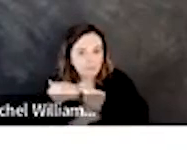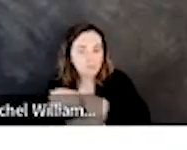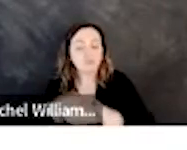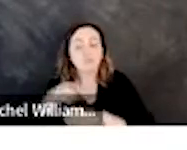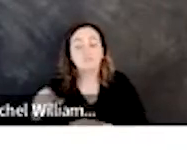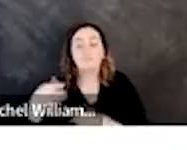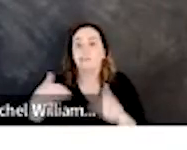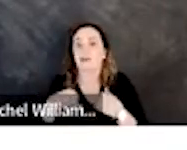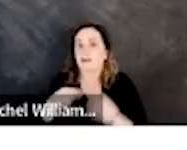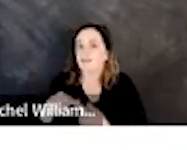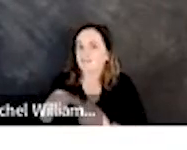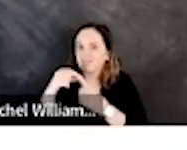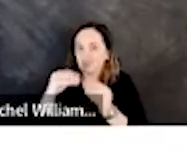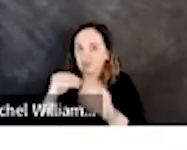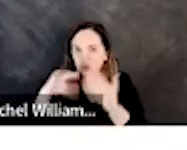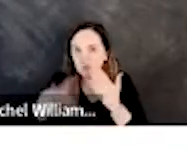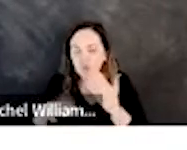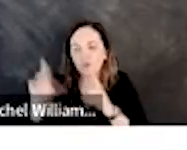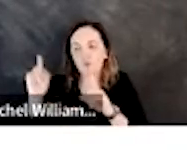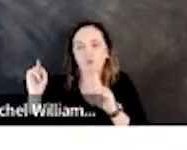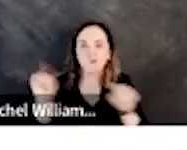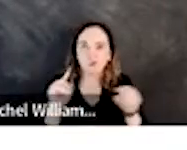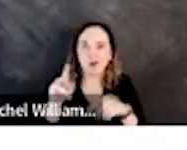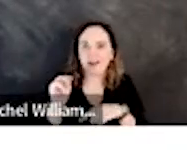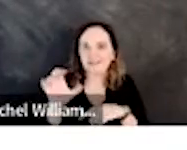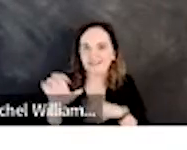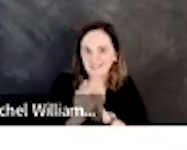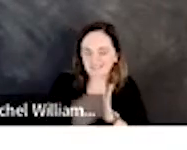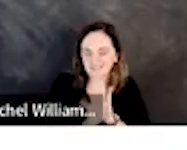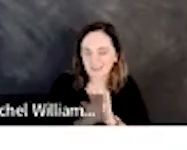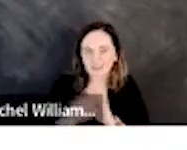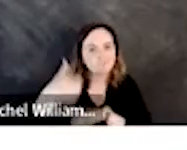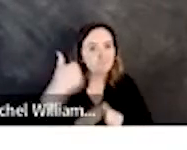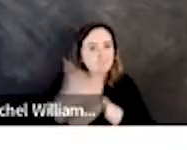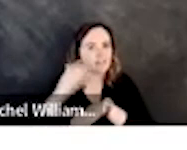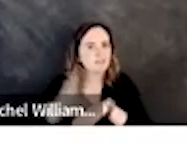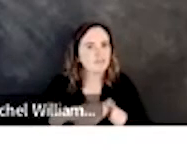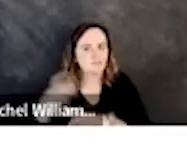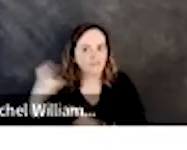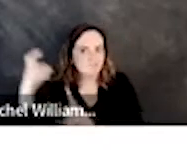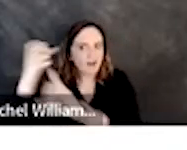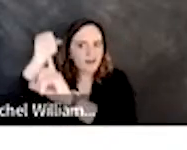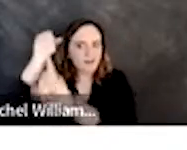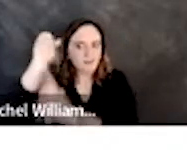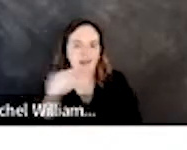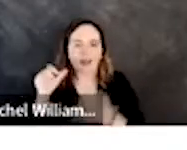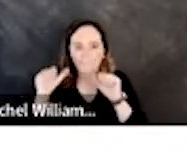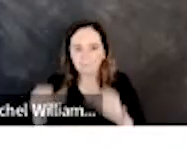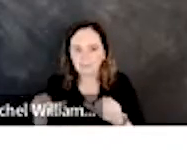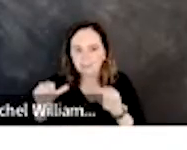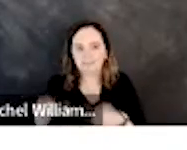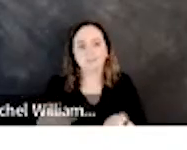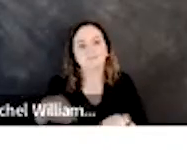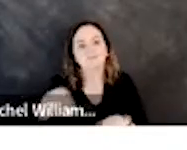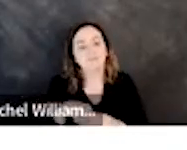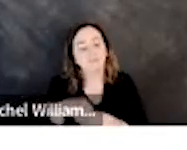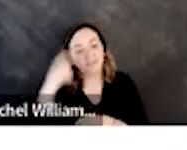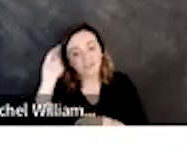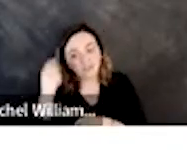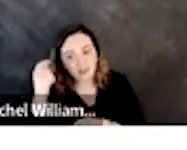brings exceptional students to NC State. It's based on outstanding accomplishments and potential in